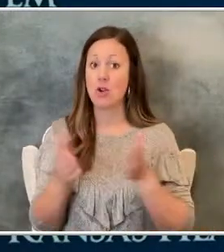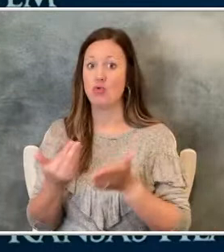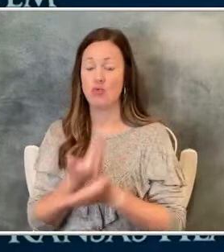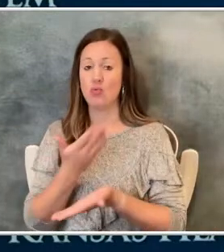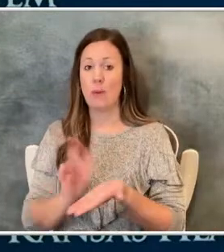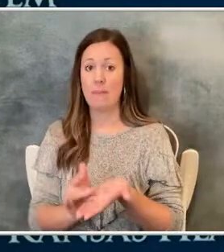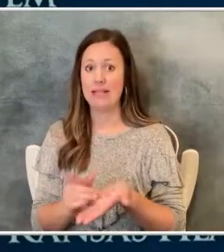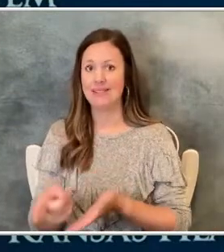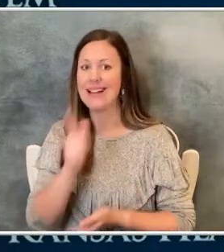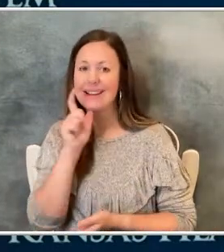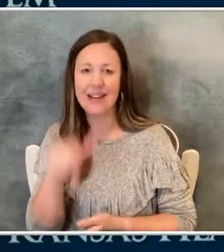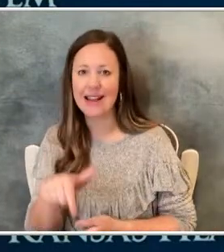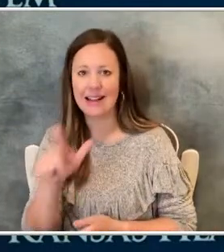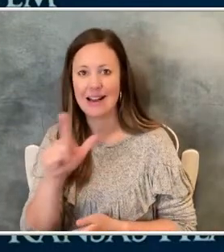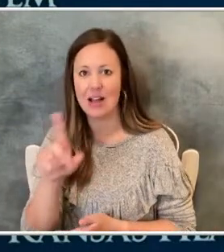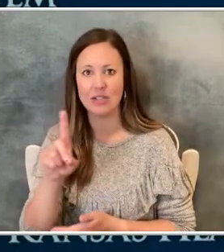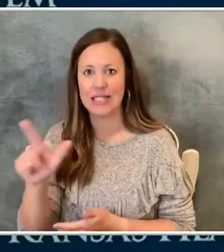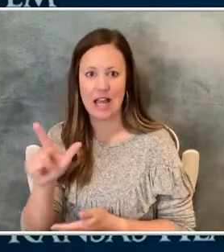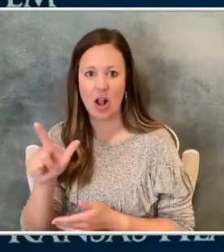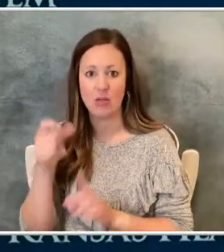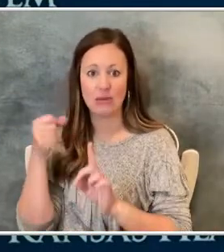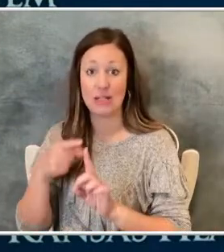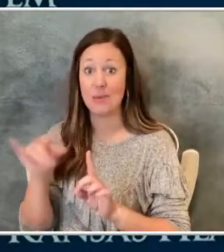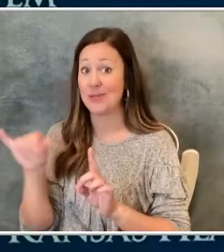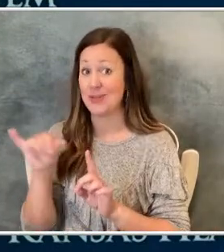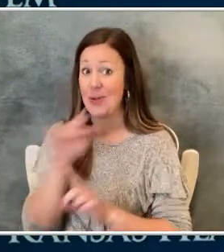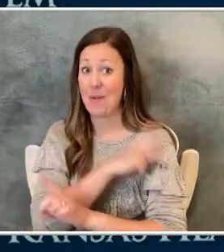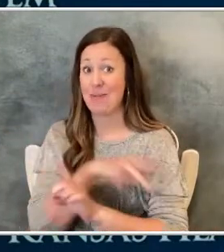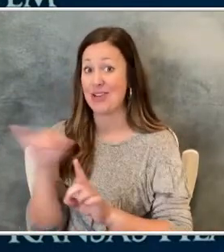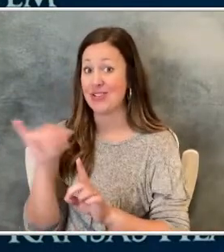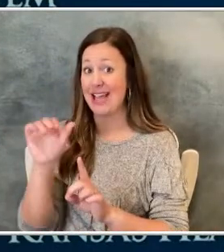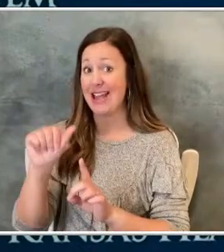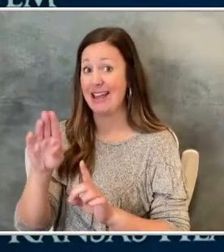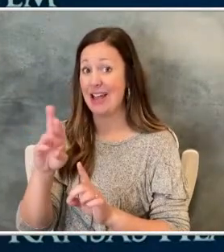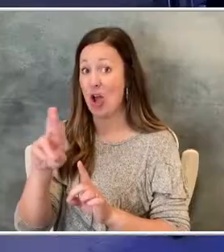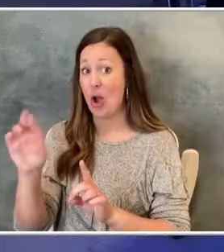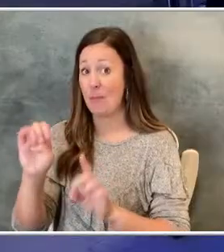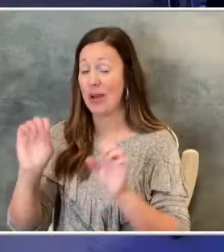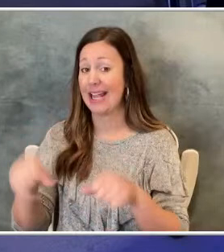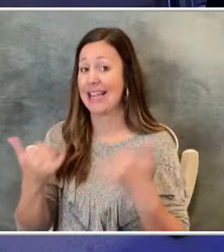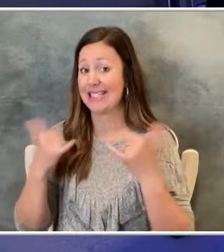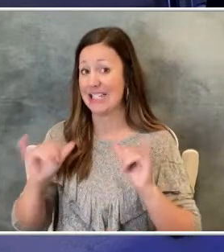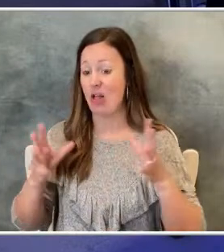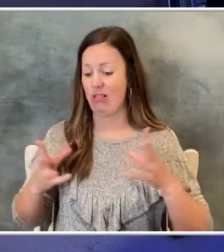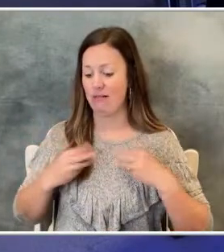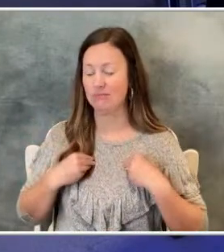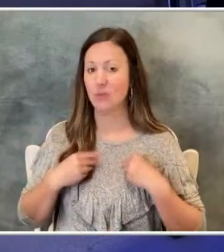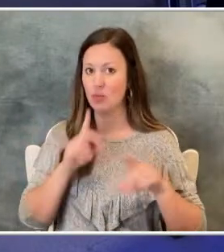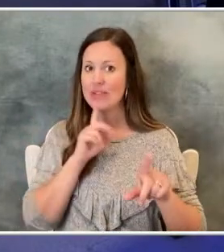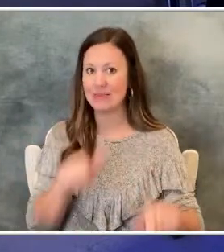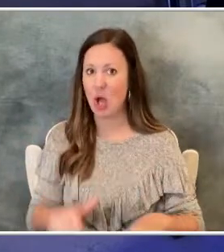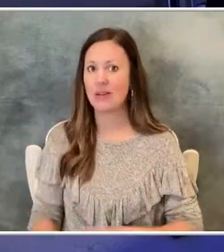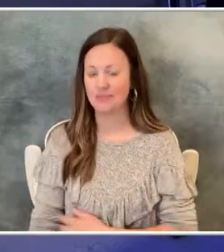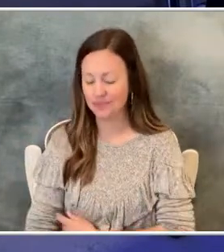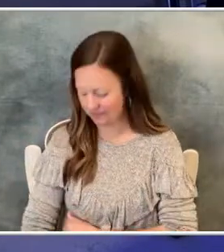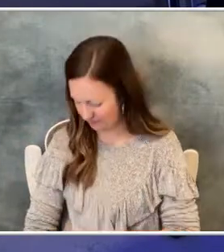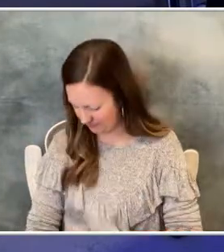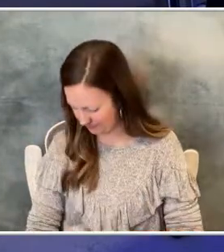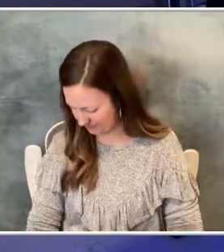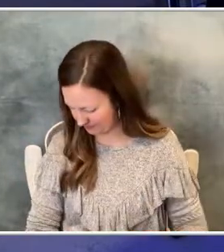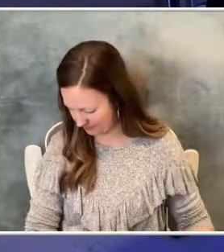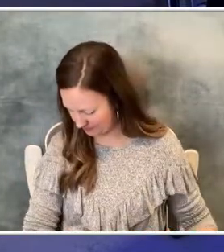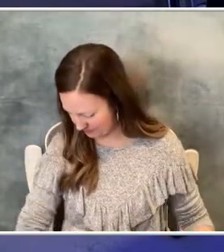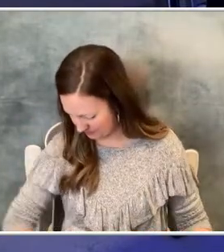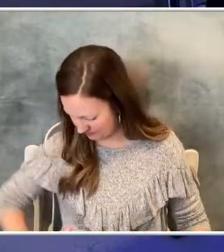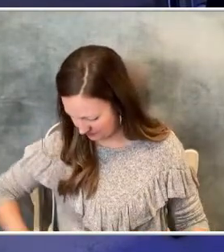the LDL receptors. So patients like Aubrey can respond to it. So medication works when found early. Yes. She came